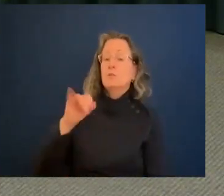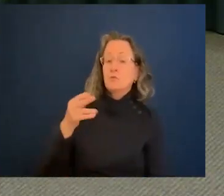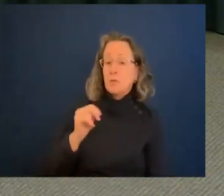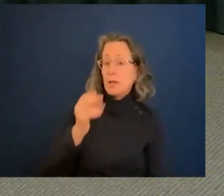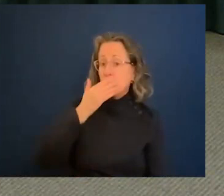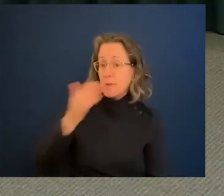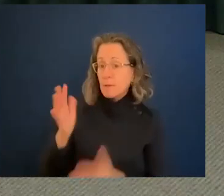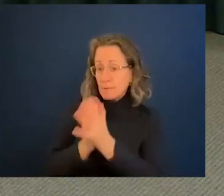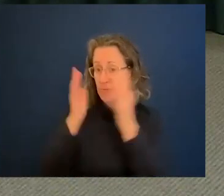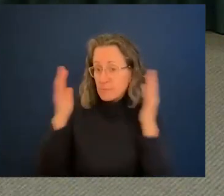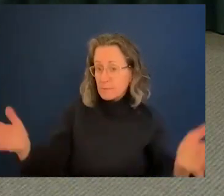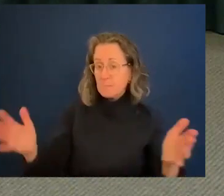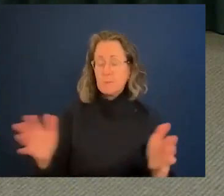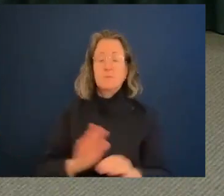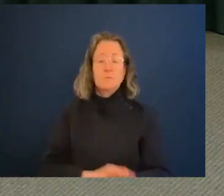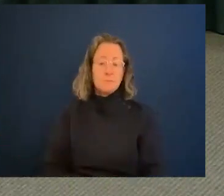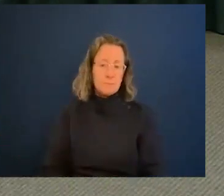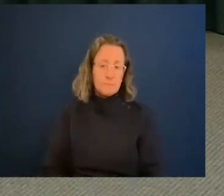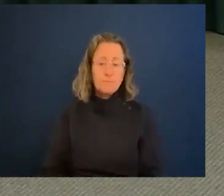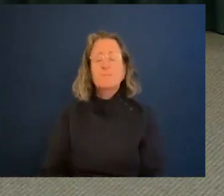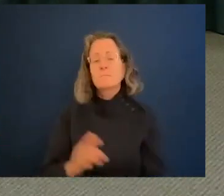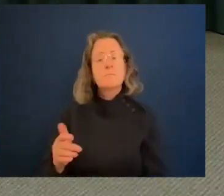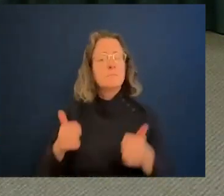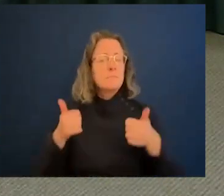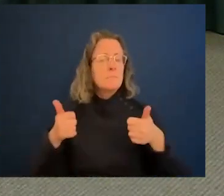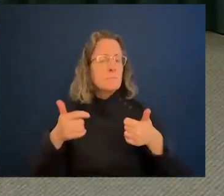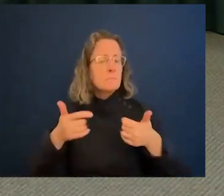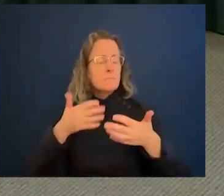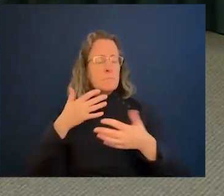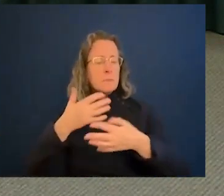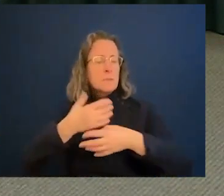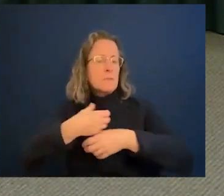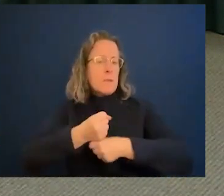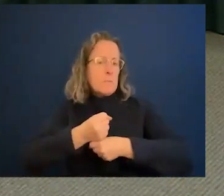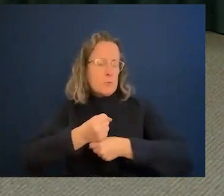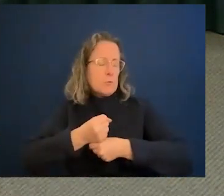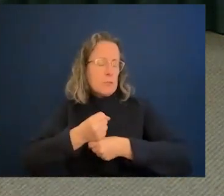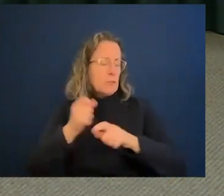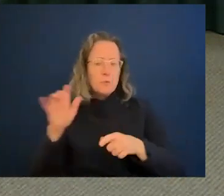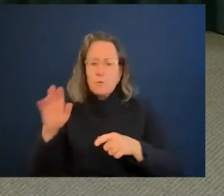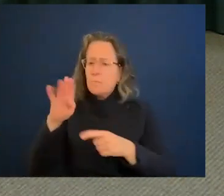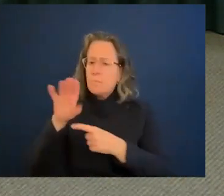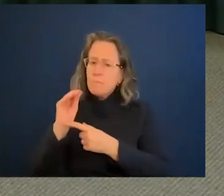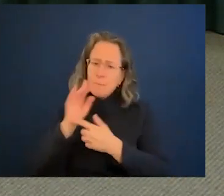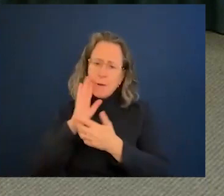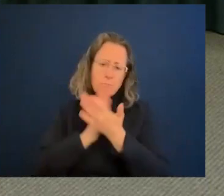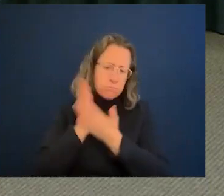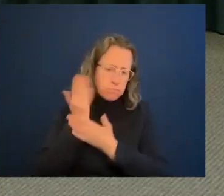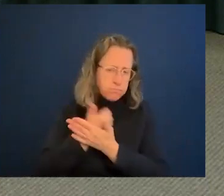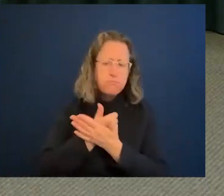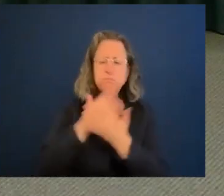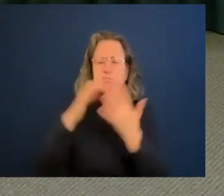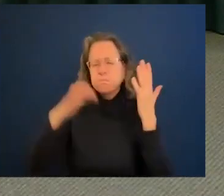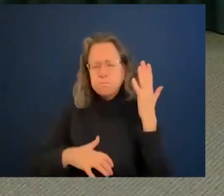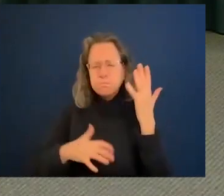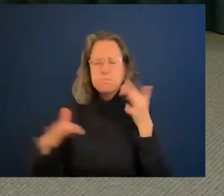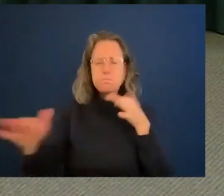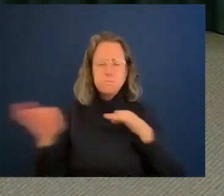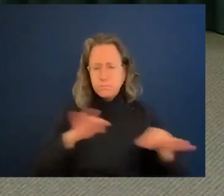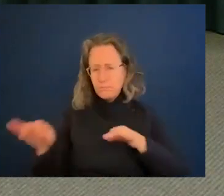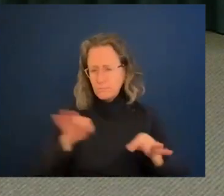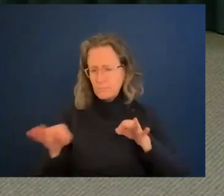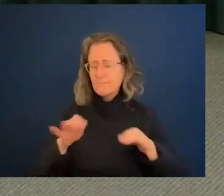presentations uh summary of this uh very thorough uh memo for the board and the public uh board members let's open it up